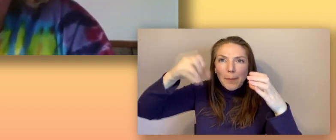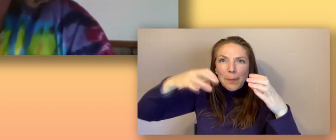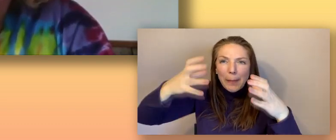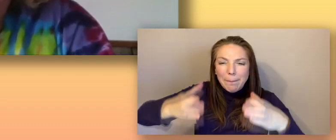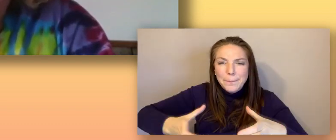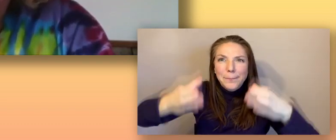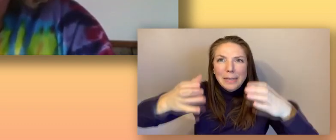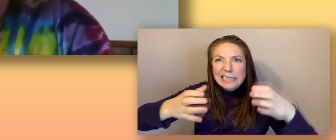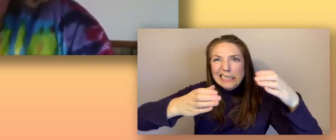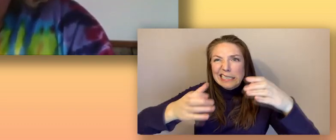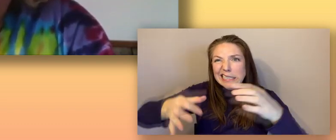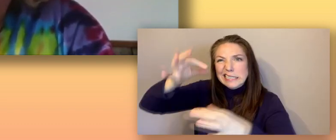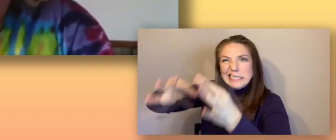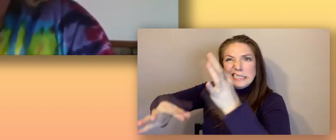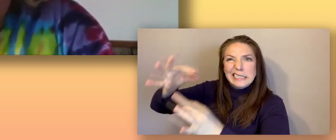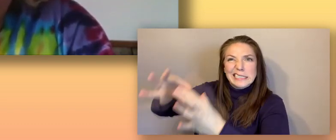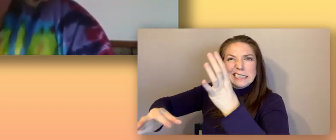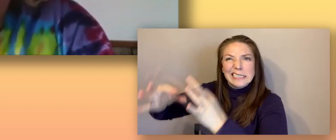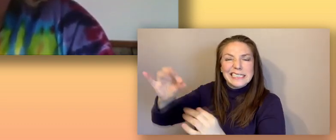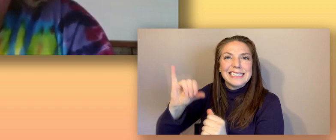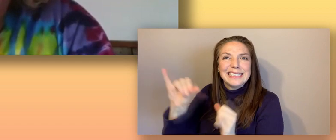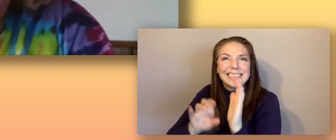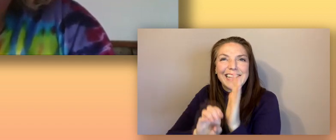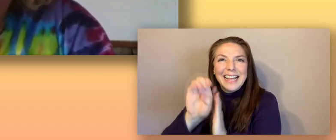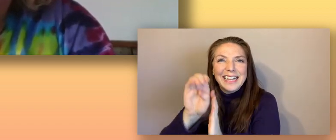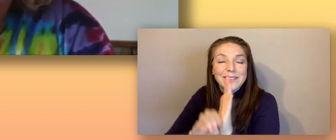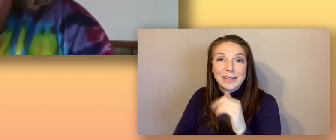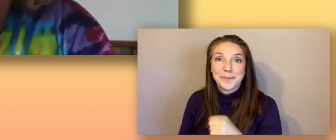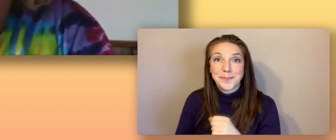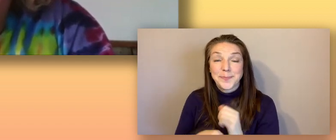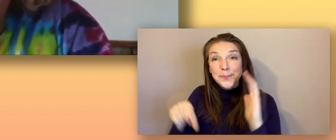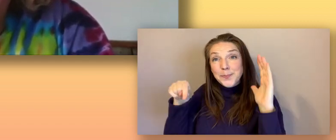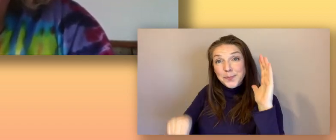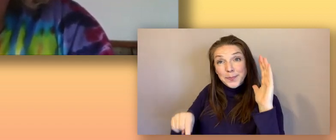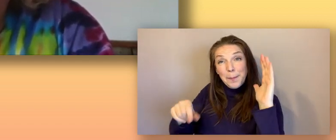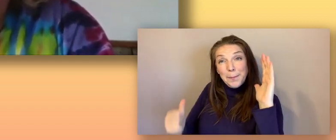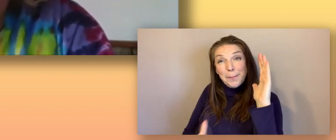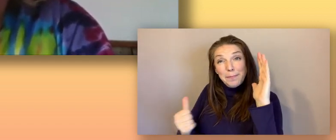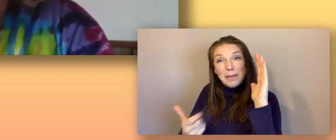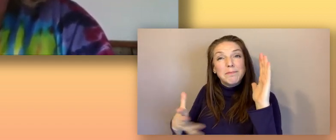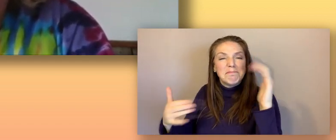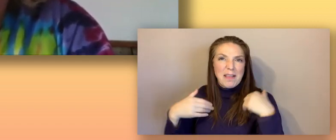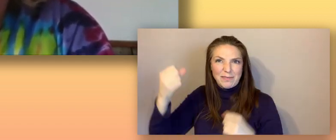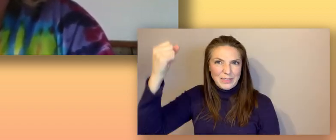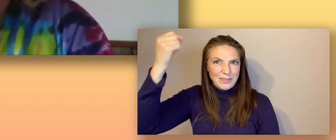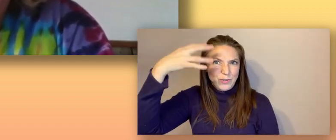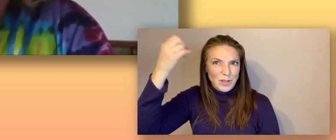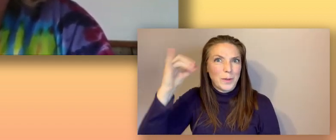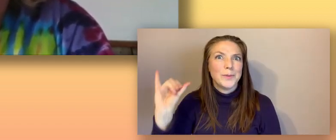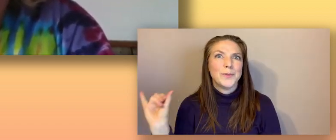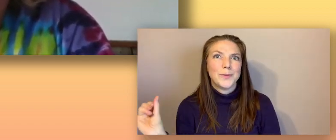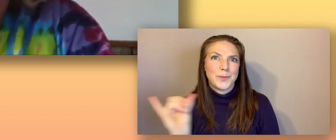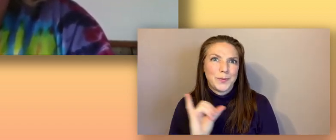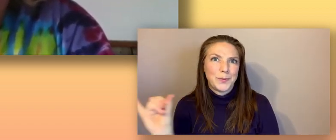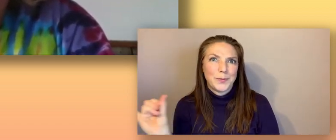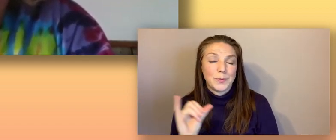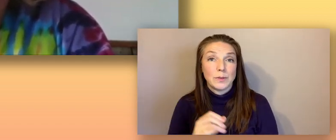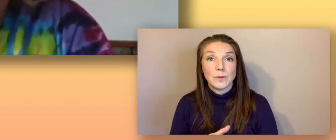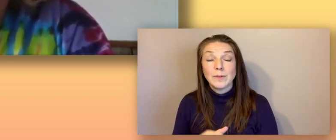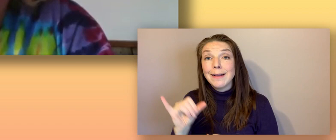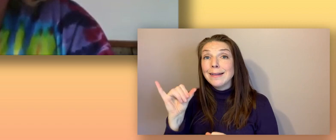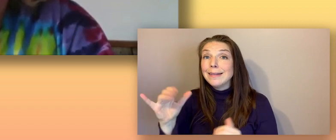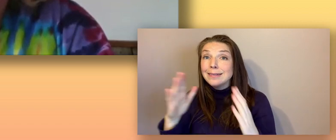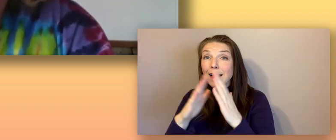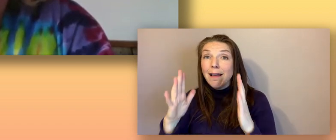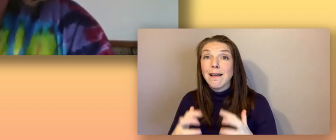elevator. Also in the basement was the shower. Grandma and Grandpa built this house when Mom was 18